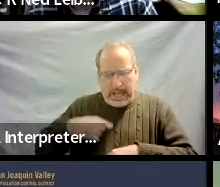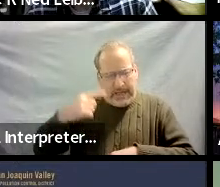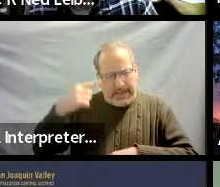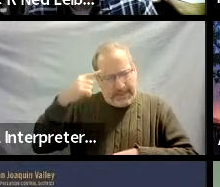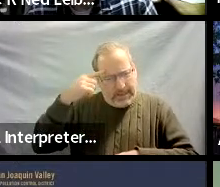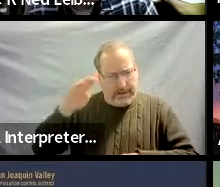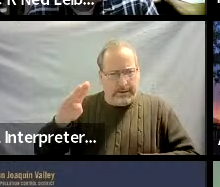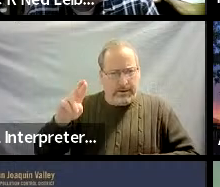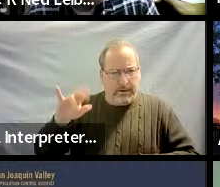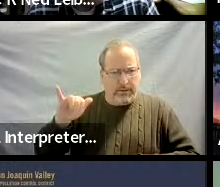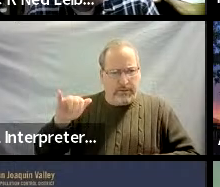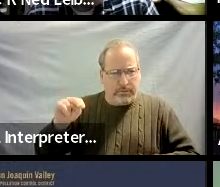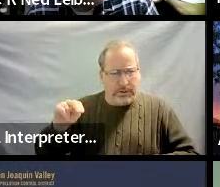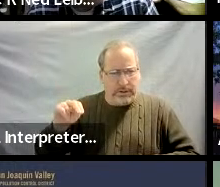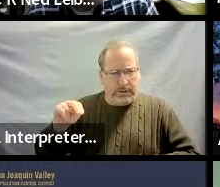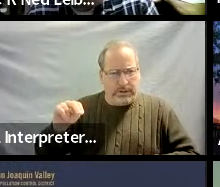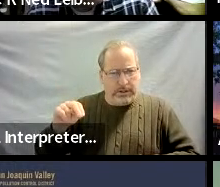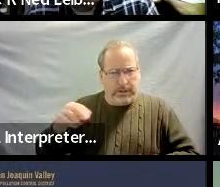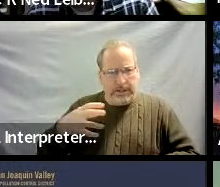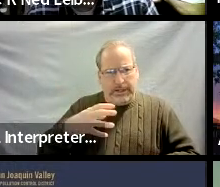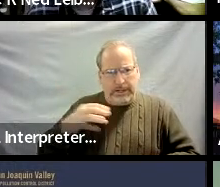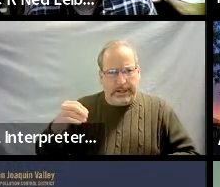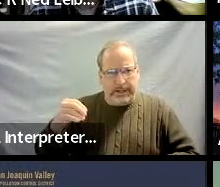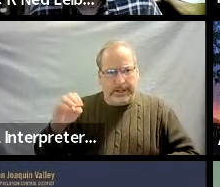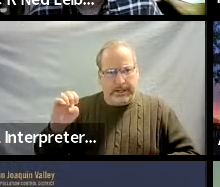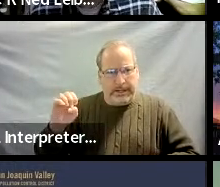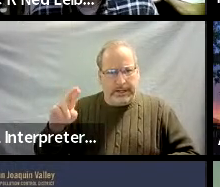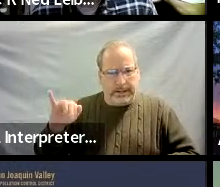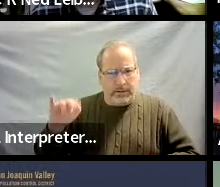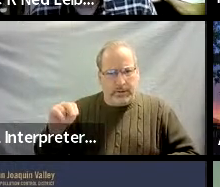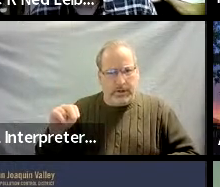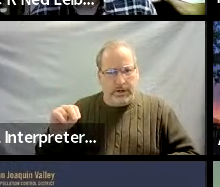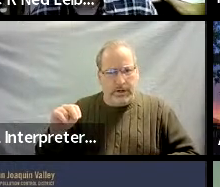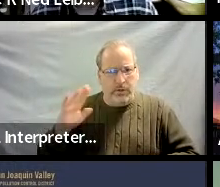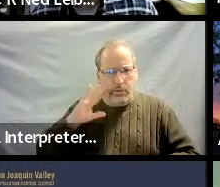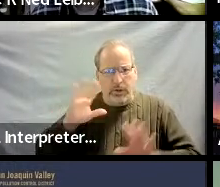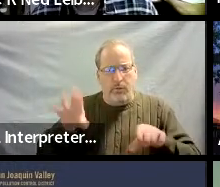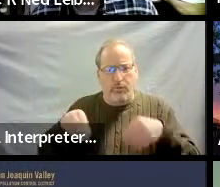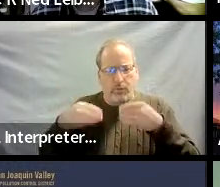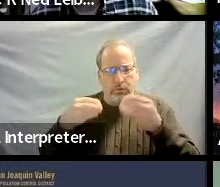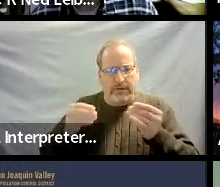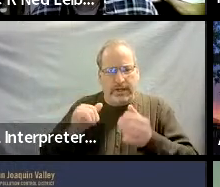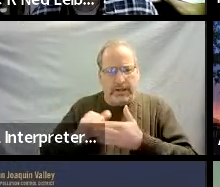Brian, Doug, Aaron Sarango will be providing that update.